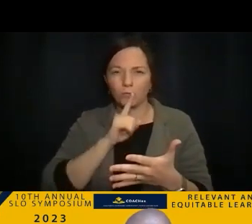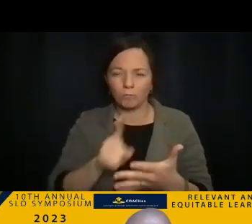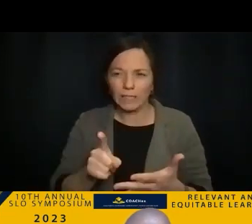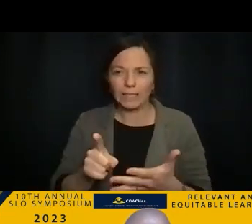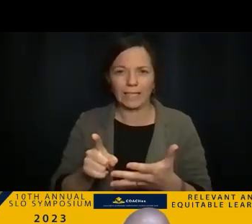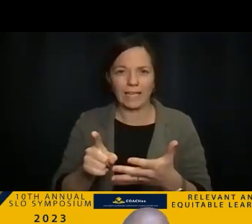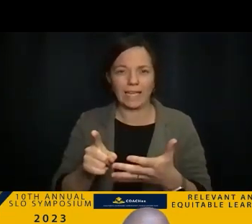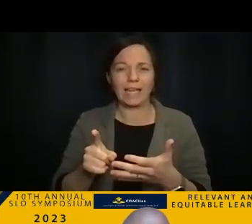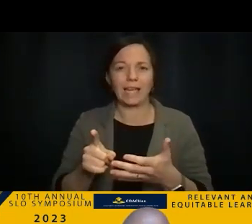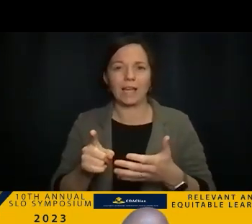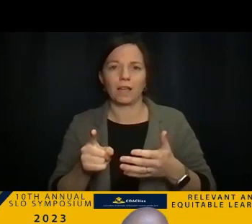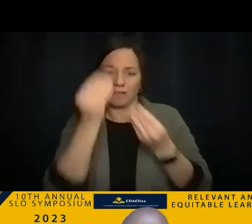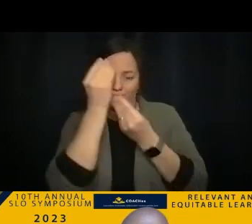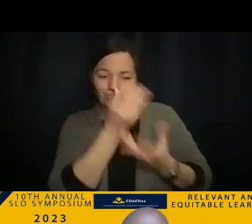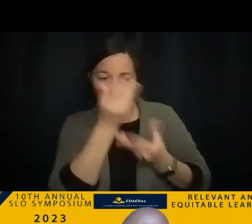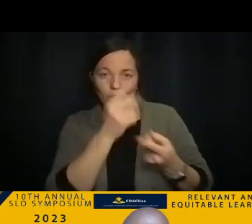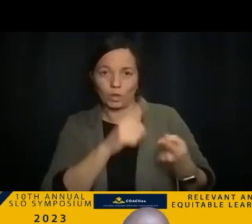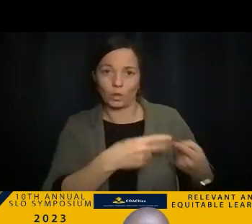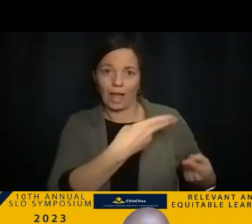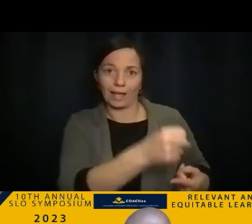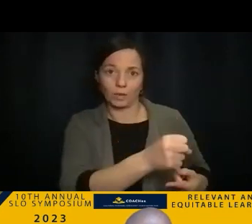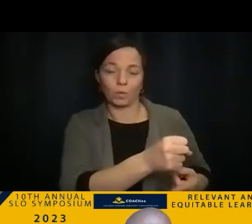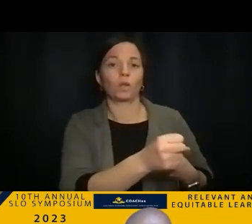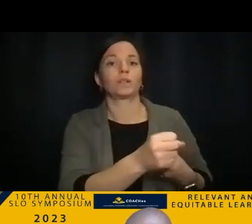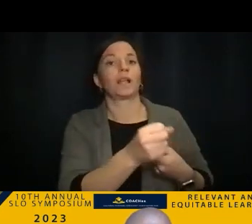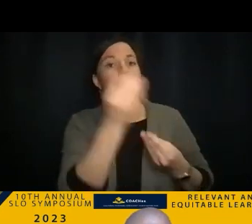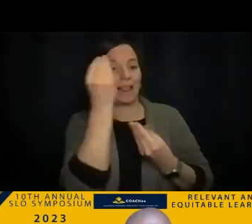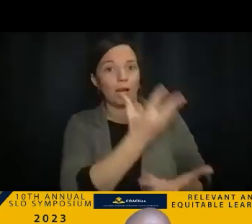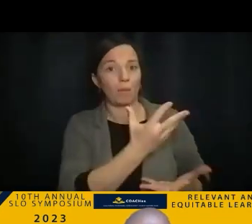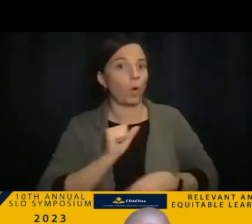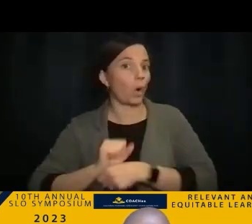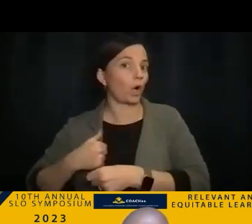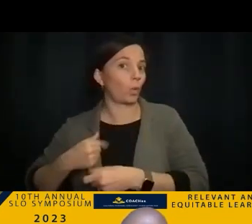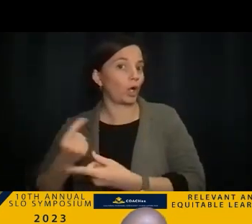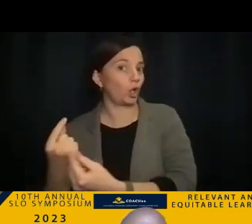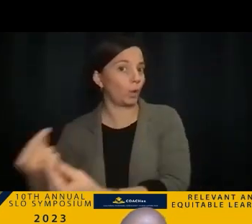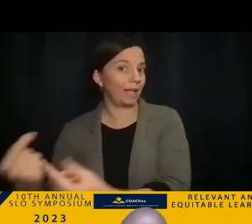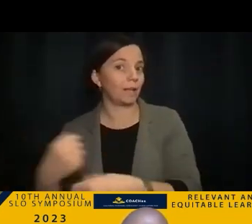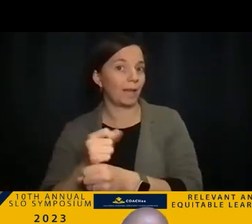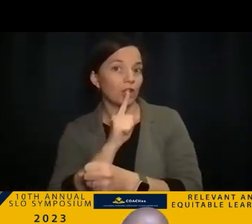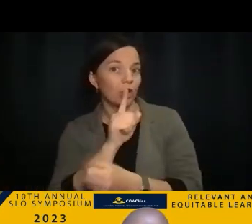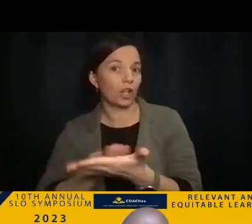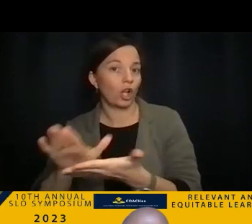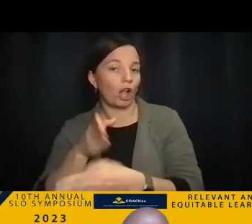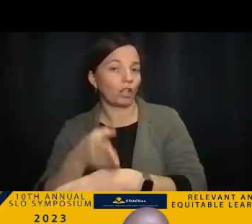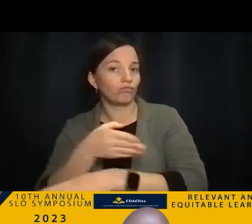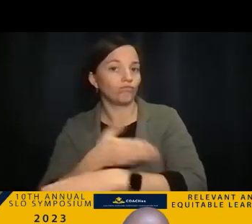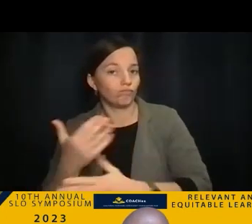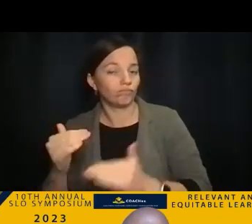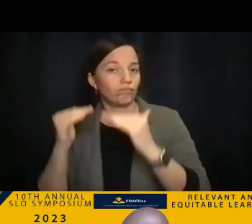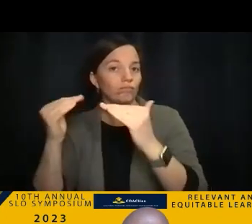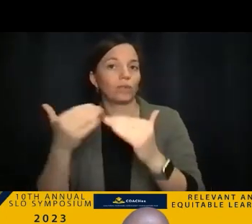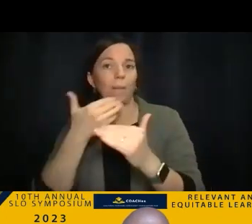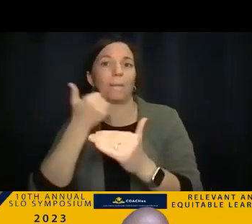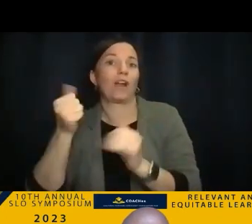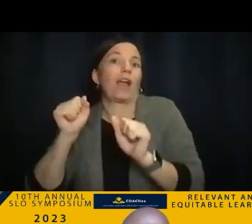those feeder schools and let them know that we're doing all this work to make our community colleges a better place and a more affordable place for